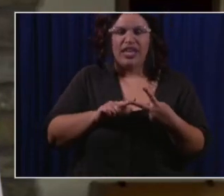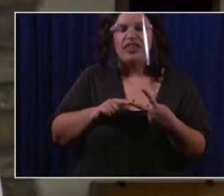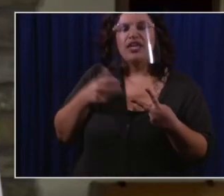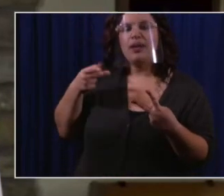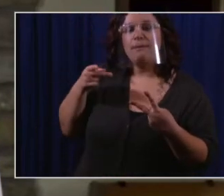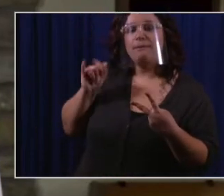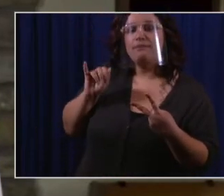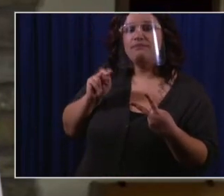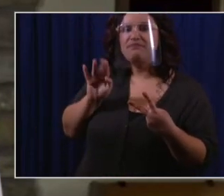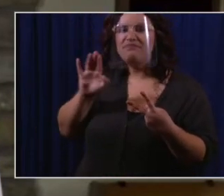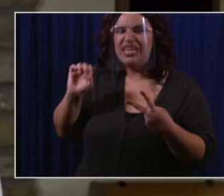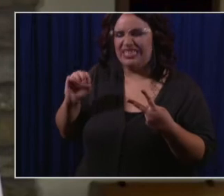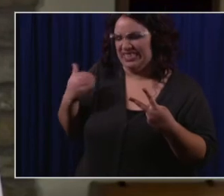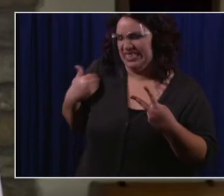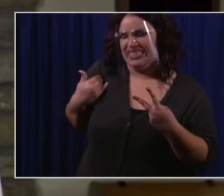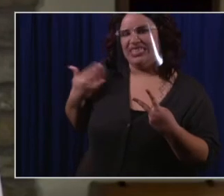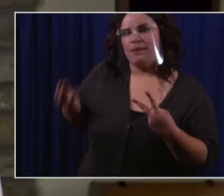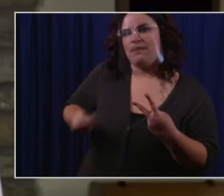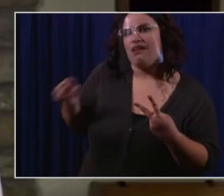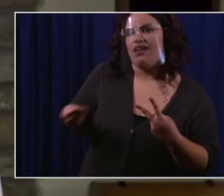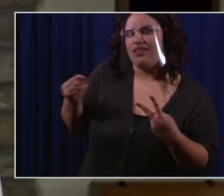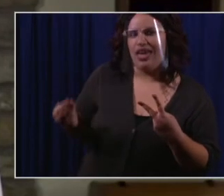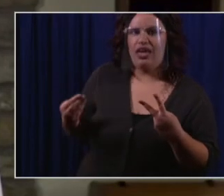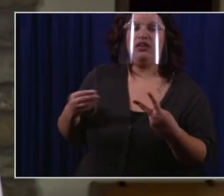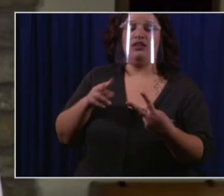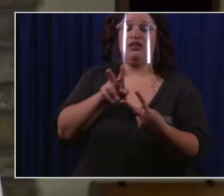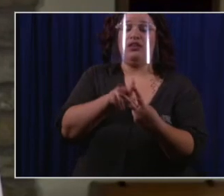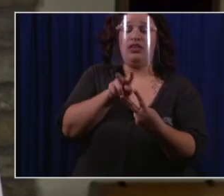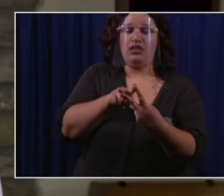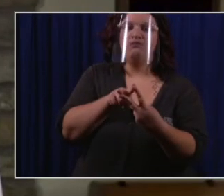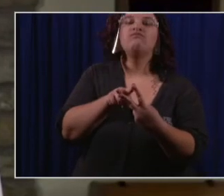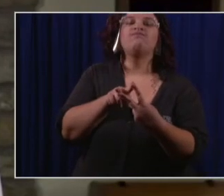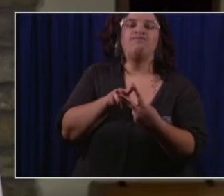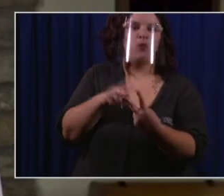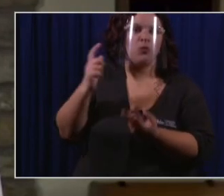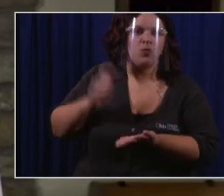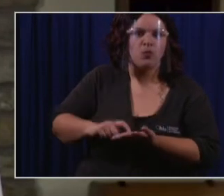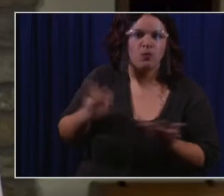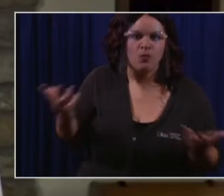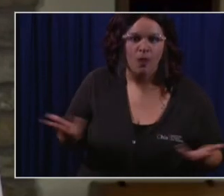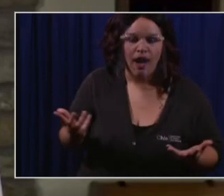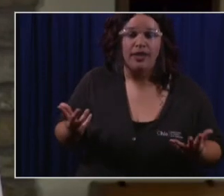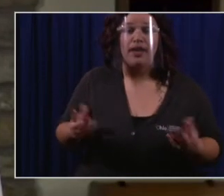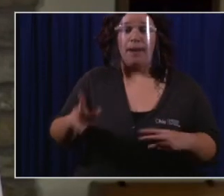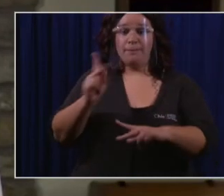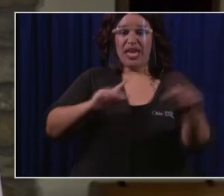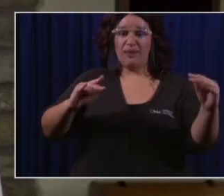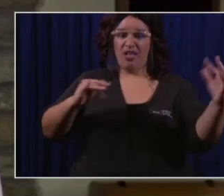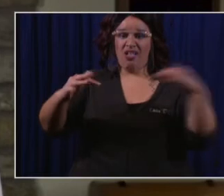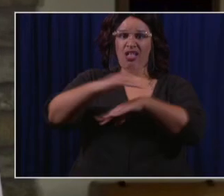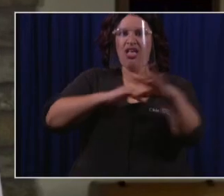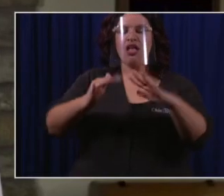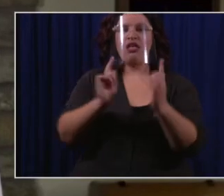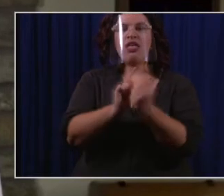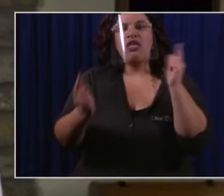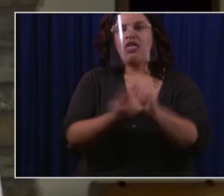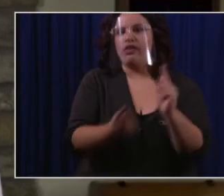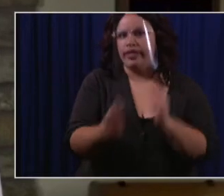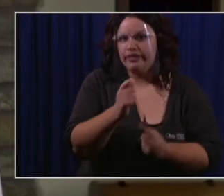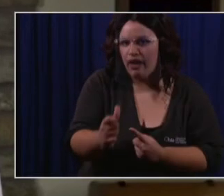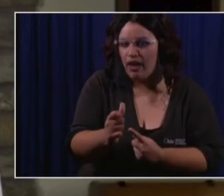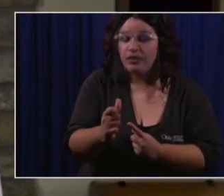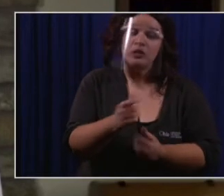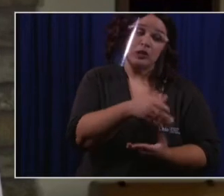on Monday. In both circumstances, there was inconsistencies in the people that were social distancing and also